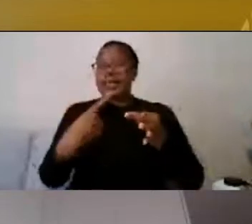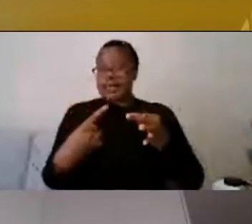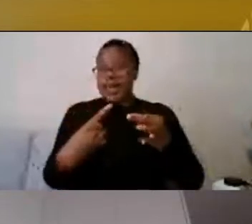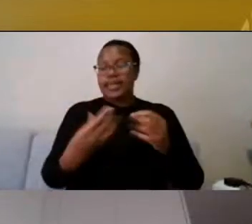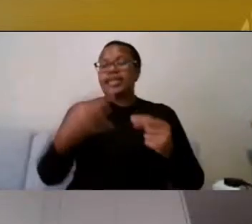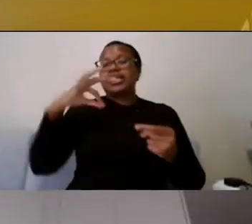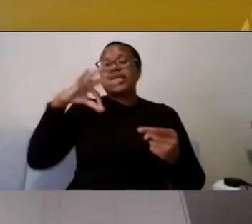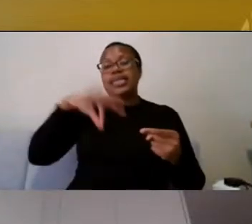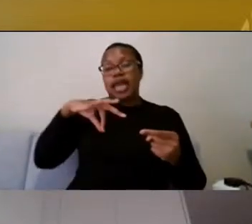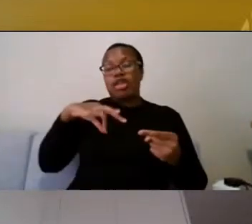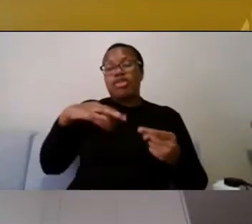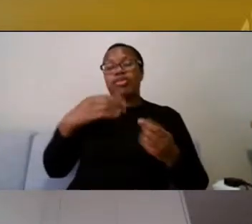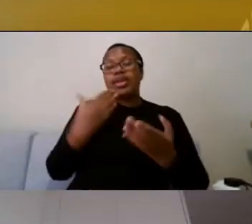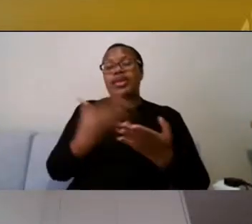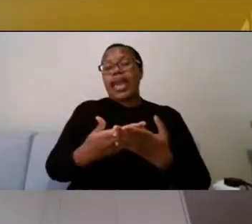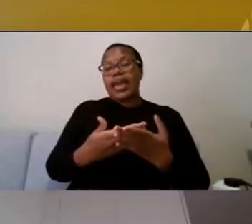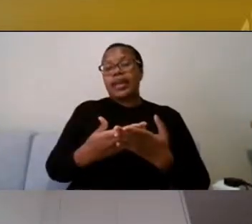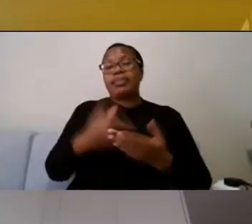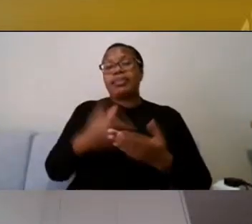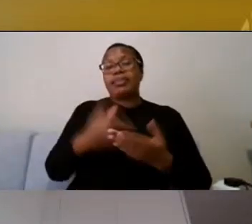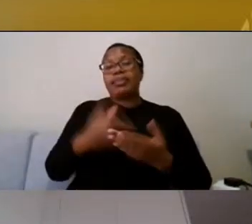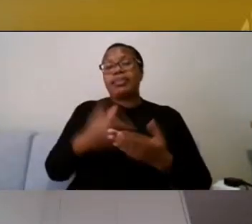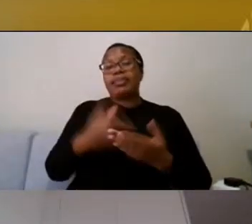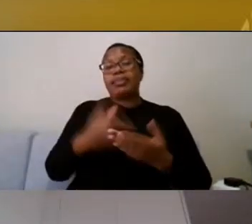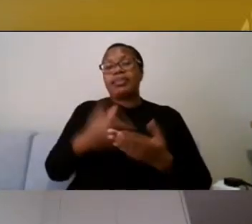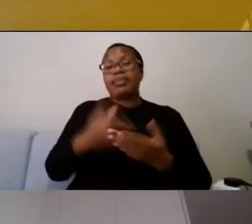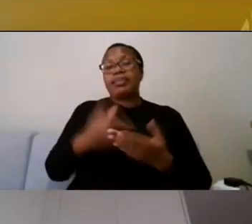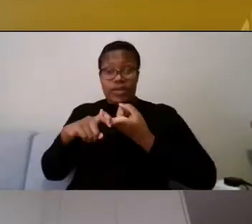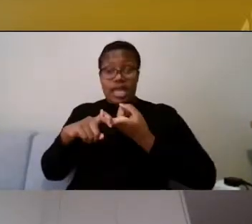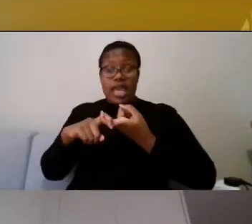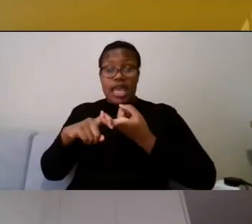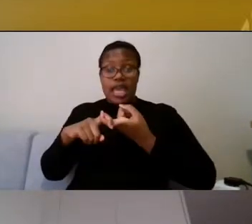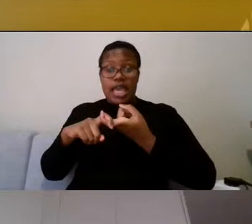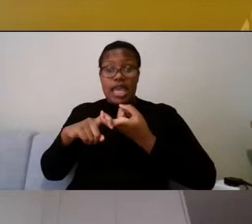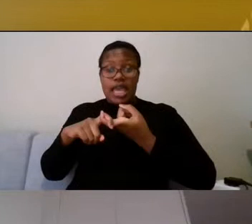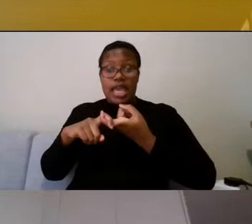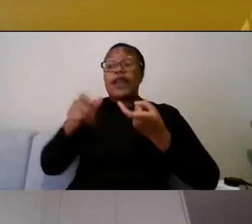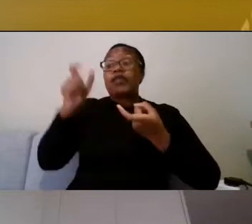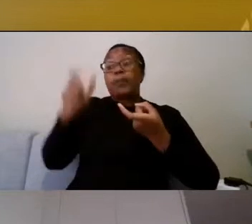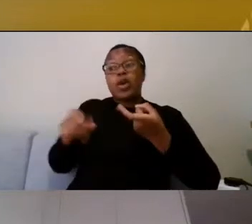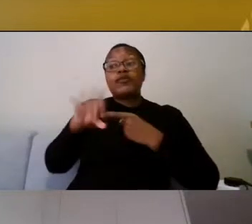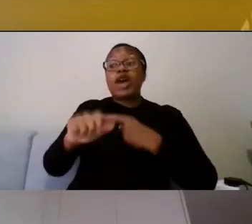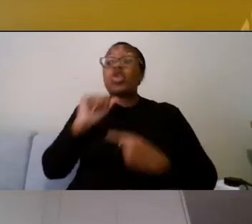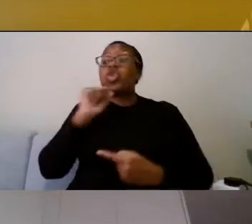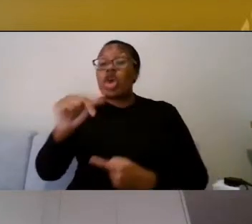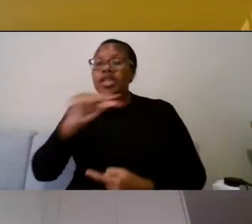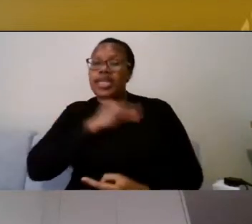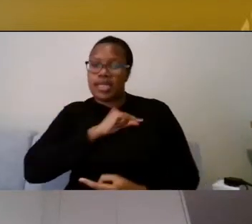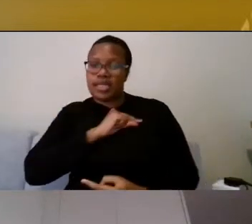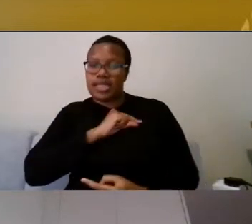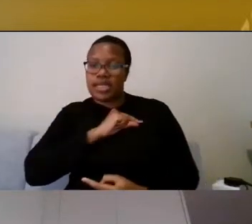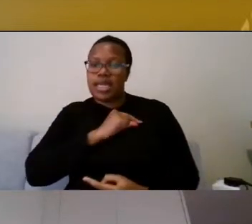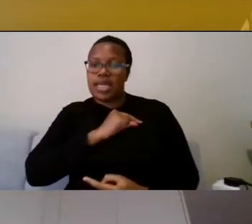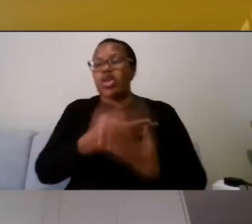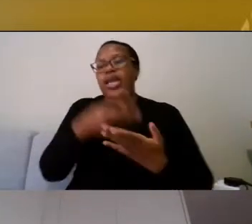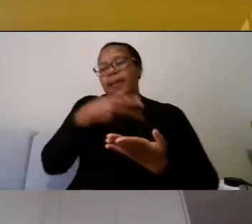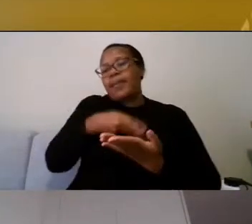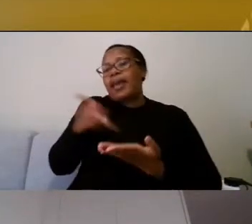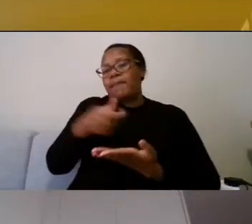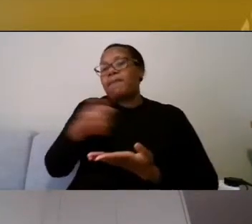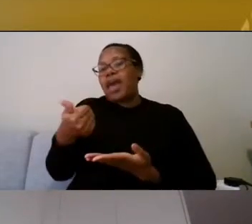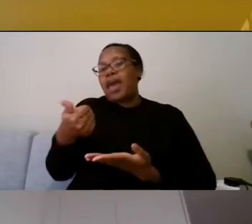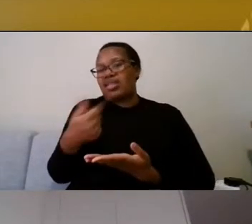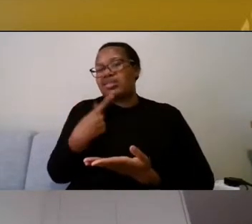be suspended, and when they are, and if the person is found not guilty, they must be paid back. I'm